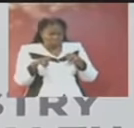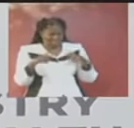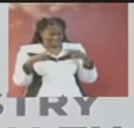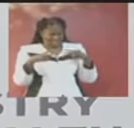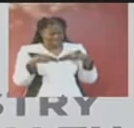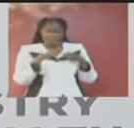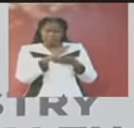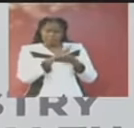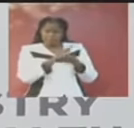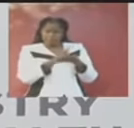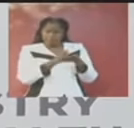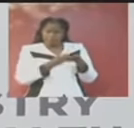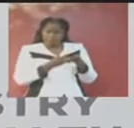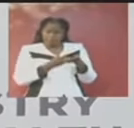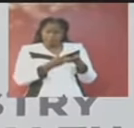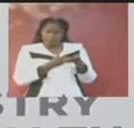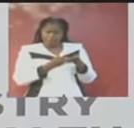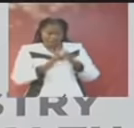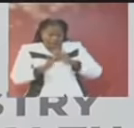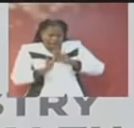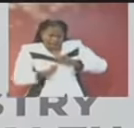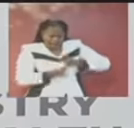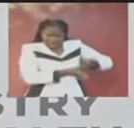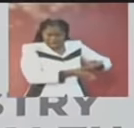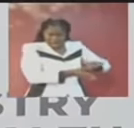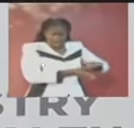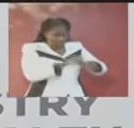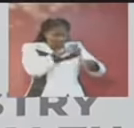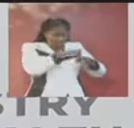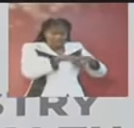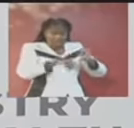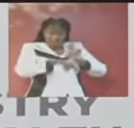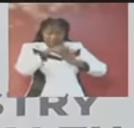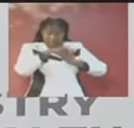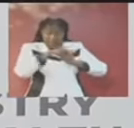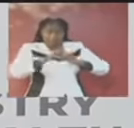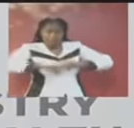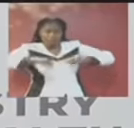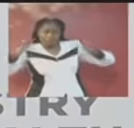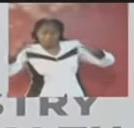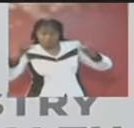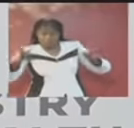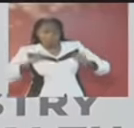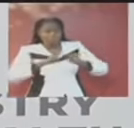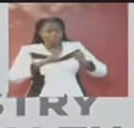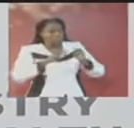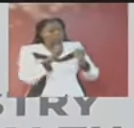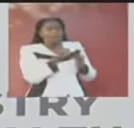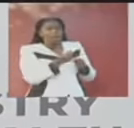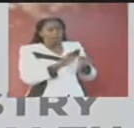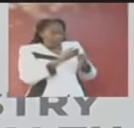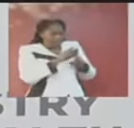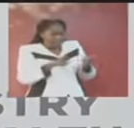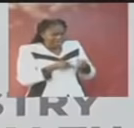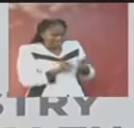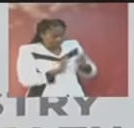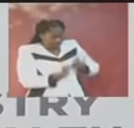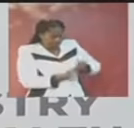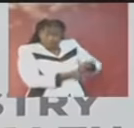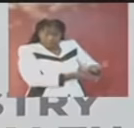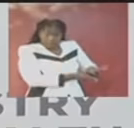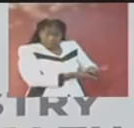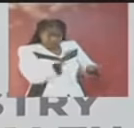the clinical management of patients. Even though the facilities are private run, it is important to note that